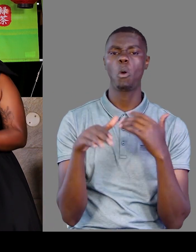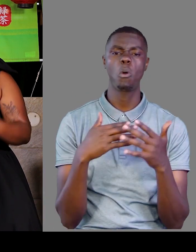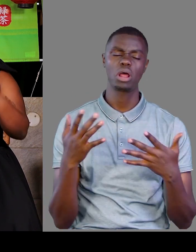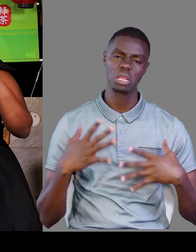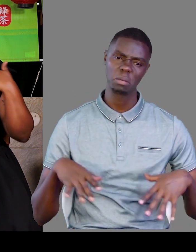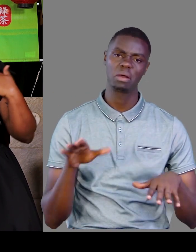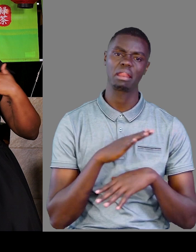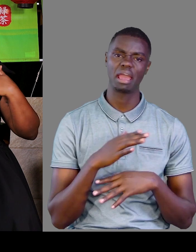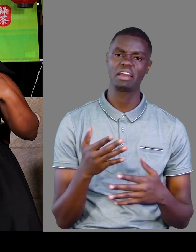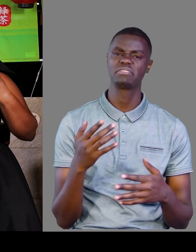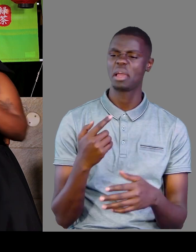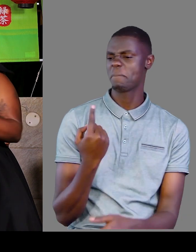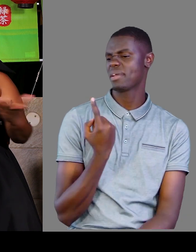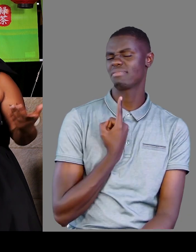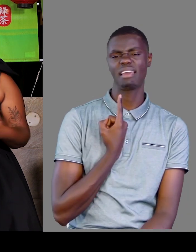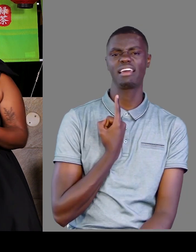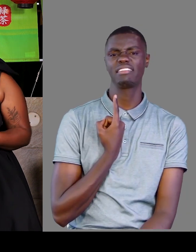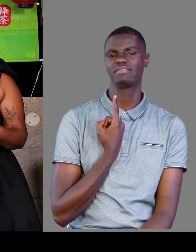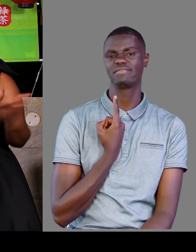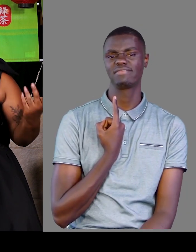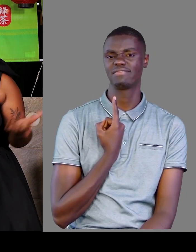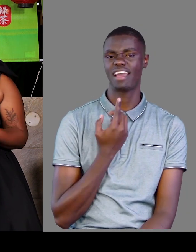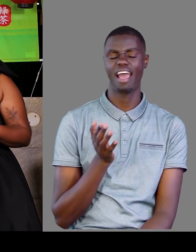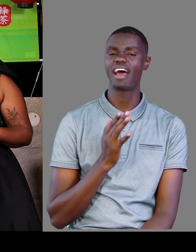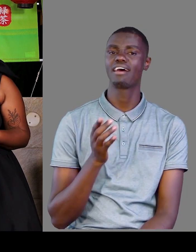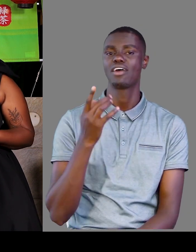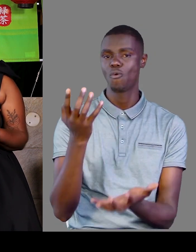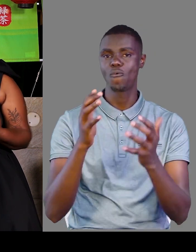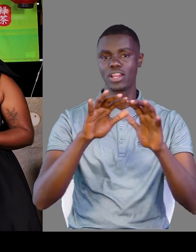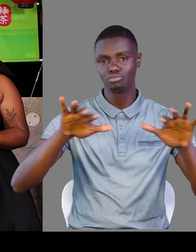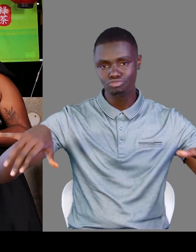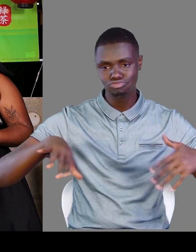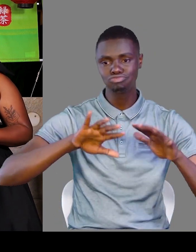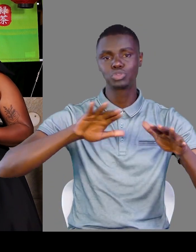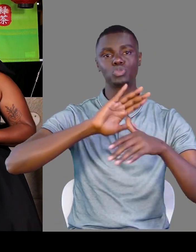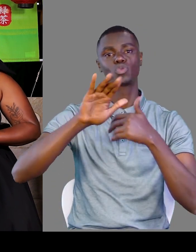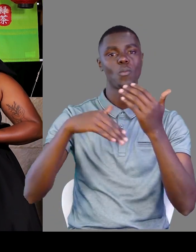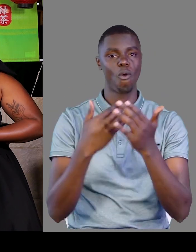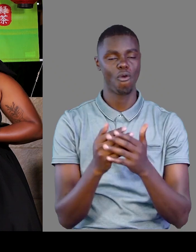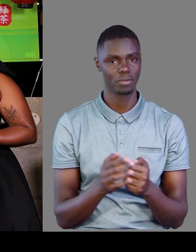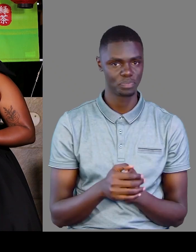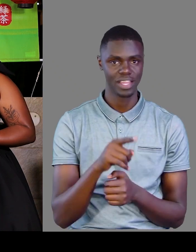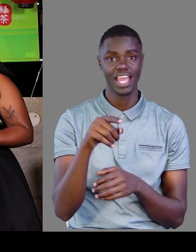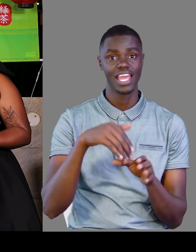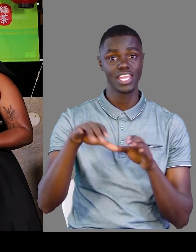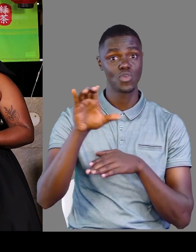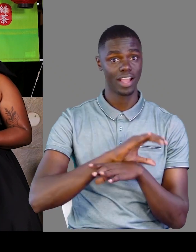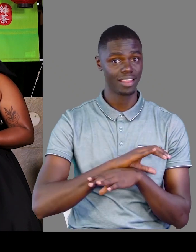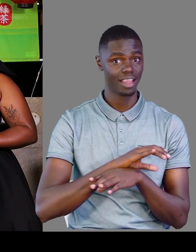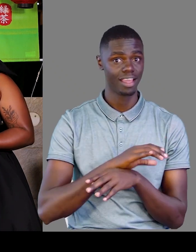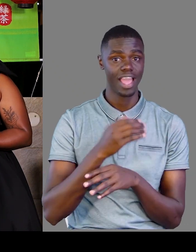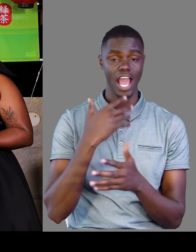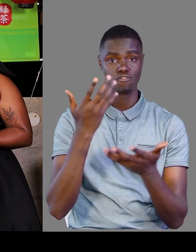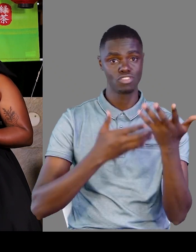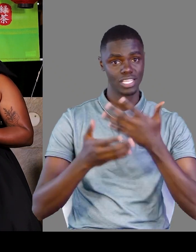sisi wote. Sisi tosha peke yangu. Kweli hizi tosha peke yako. You have to swim all of us. Yeah. Alafu nikuulize, like in your career,